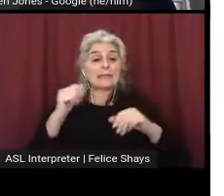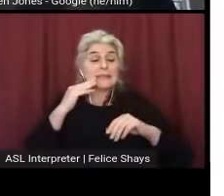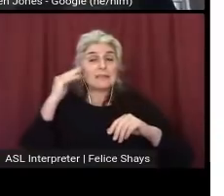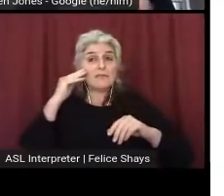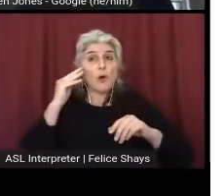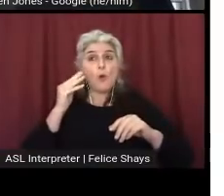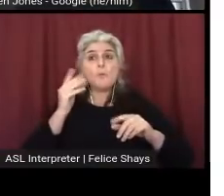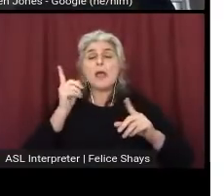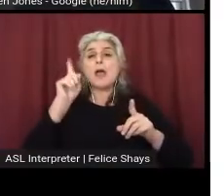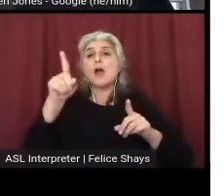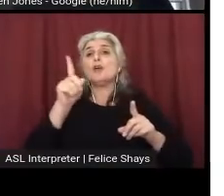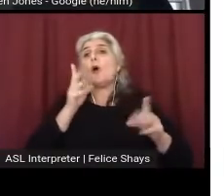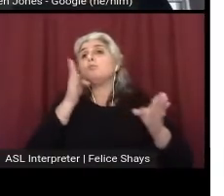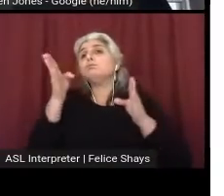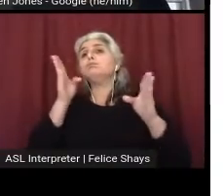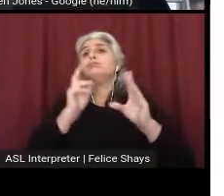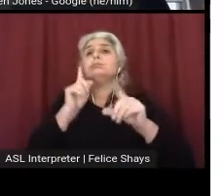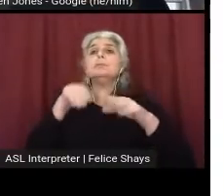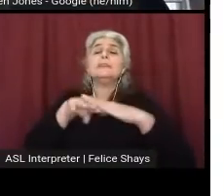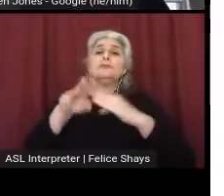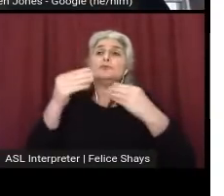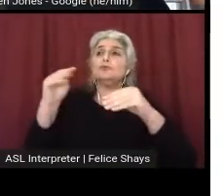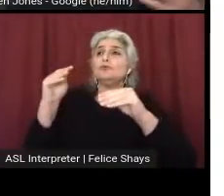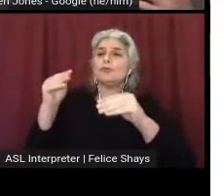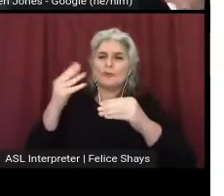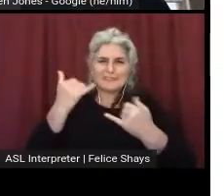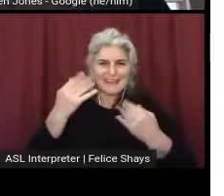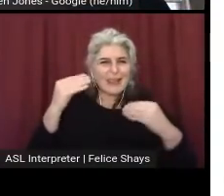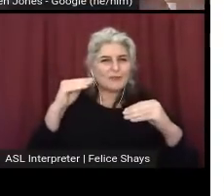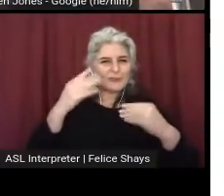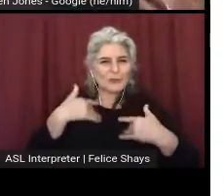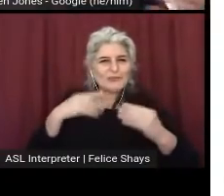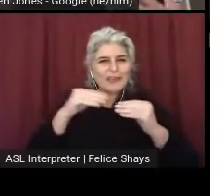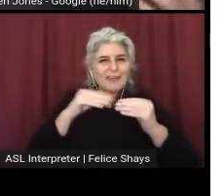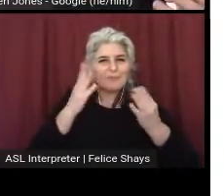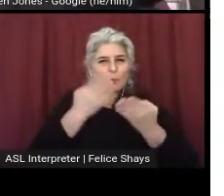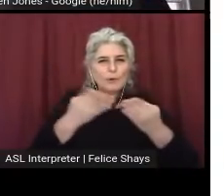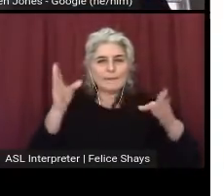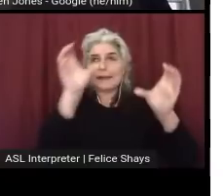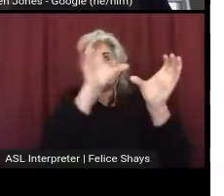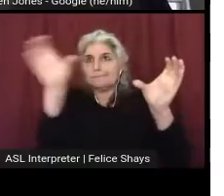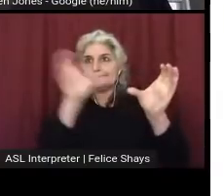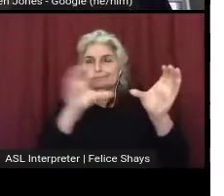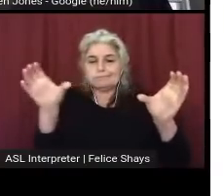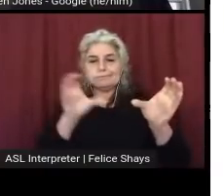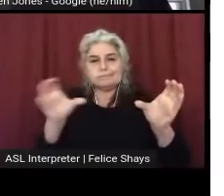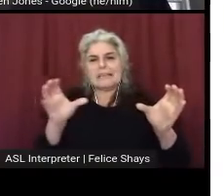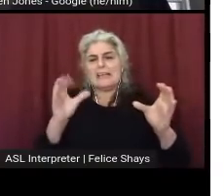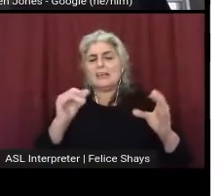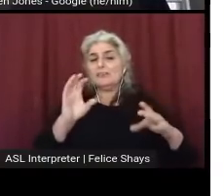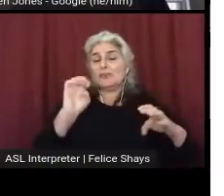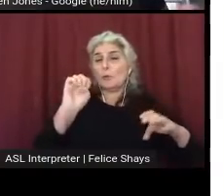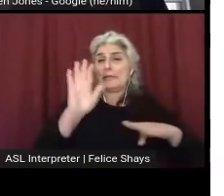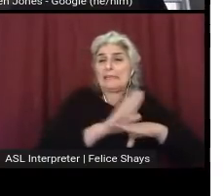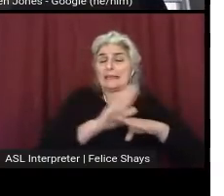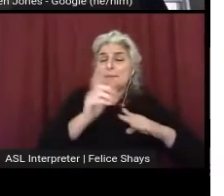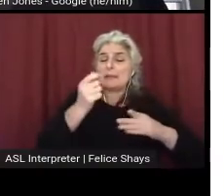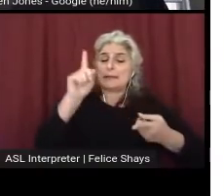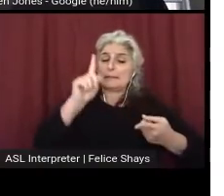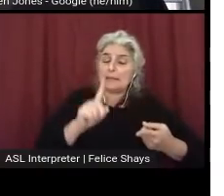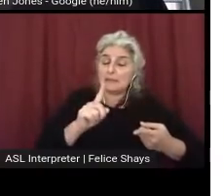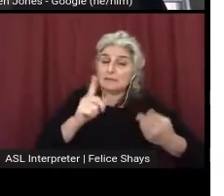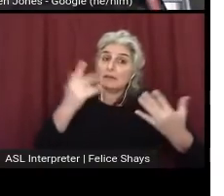safer as stores are stocked differently. And so this after is emerging, and it's not clear what it's going to mean for